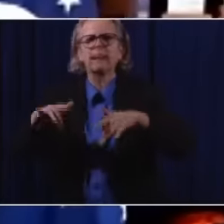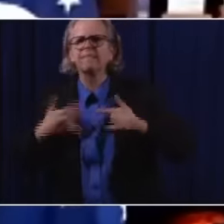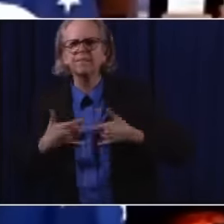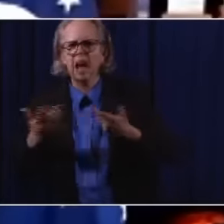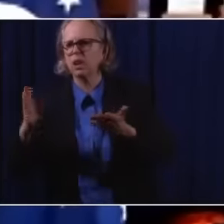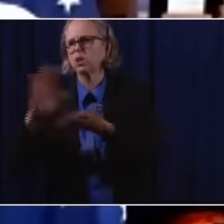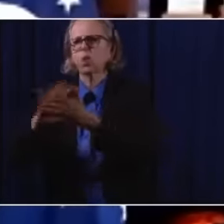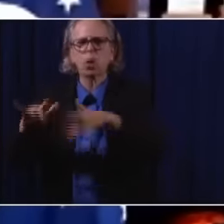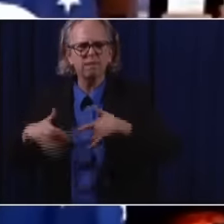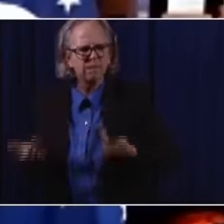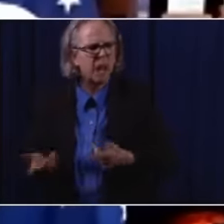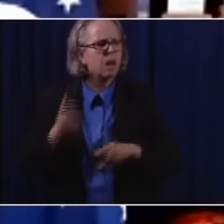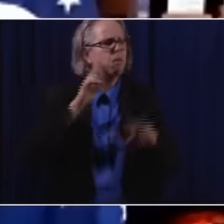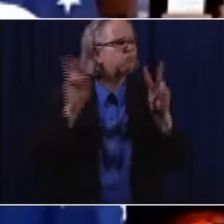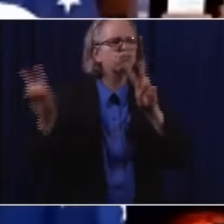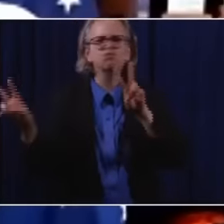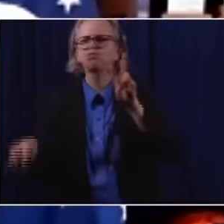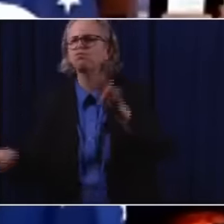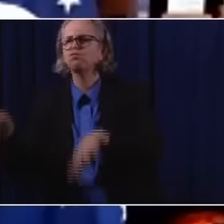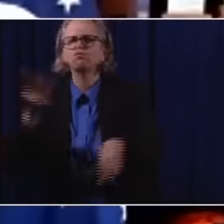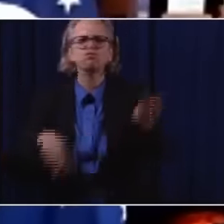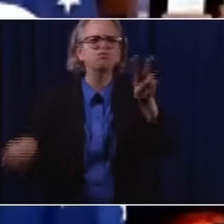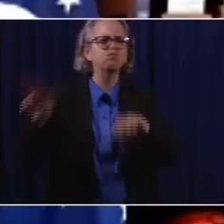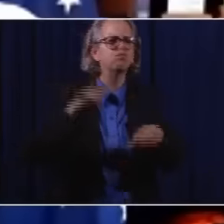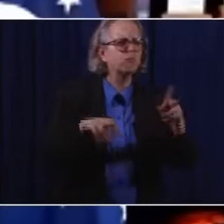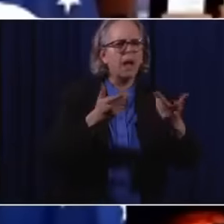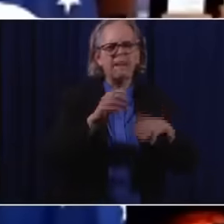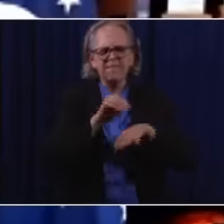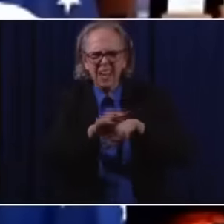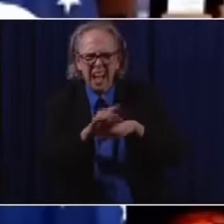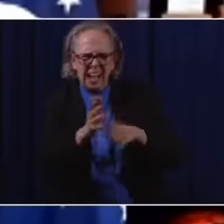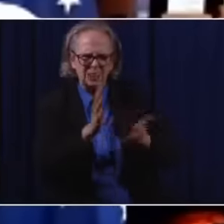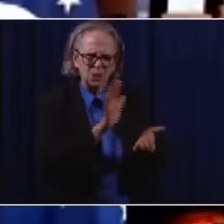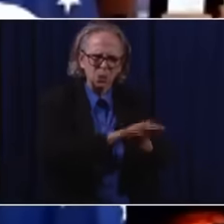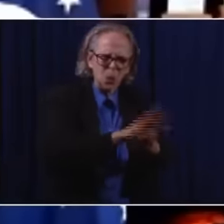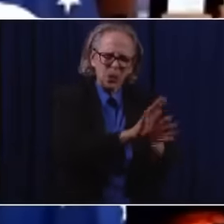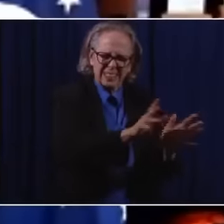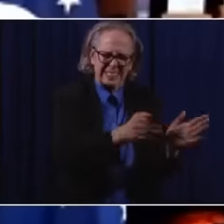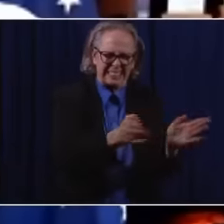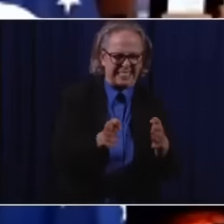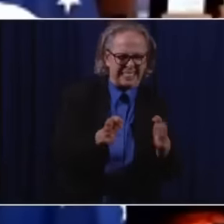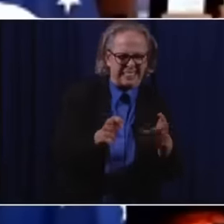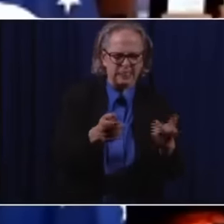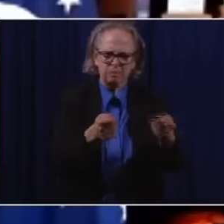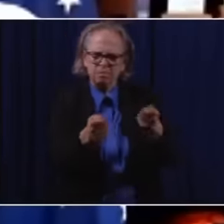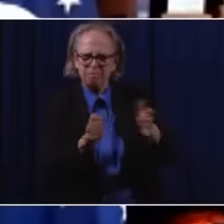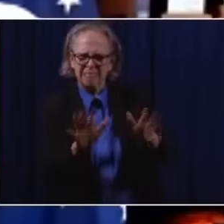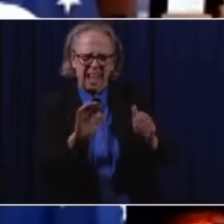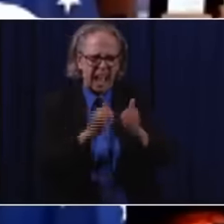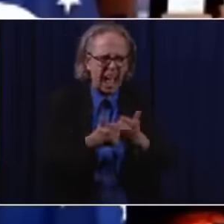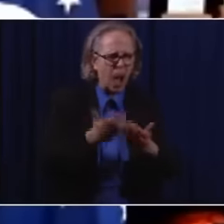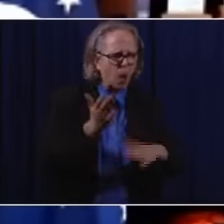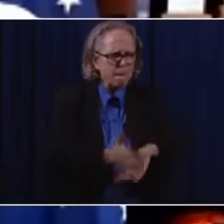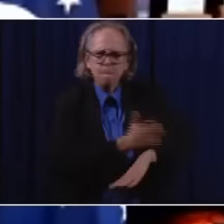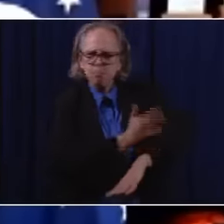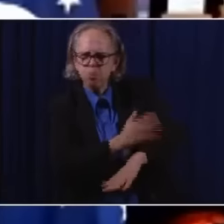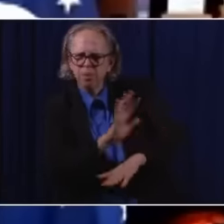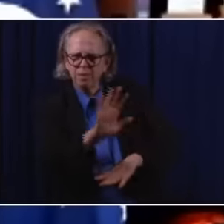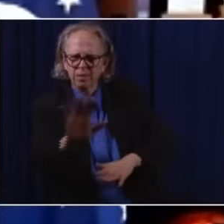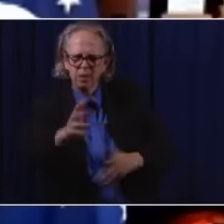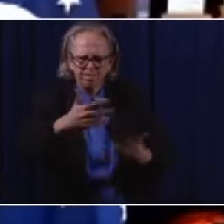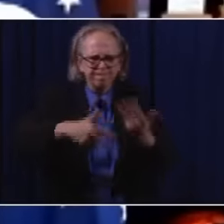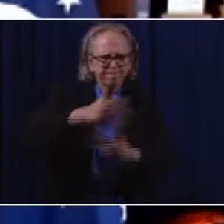keeping the facility and the event is operating as safely as possible, and to be accountable, to provide